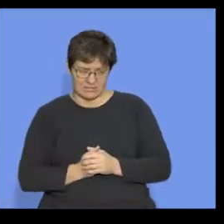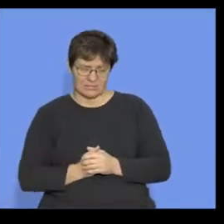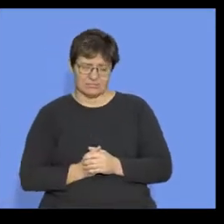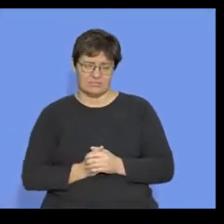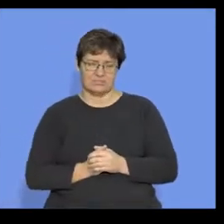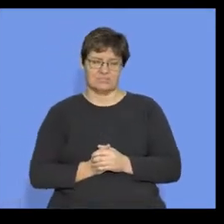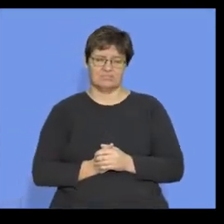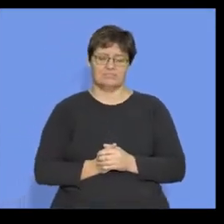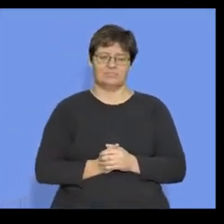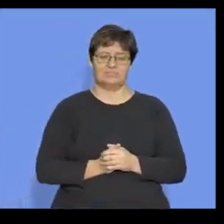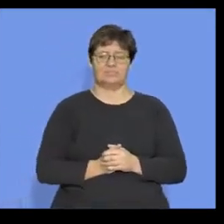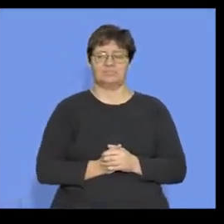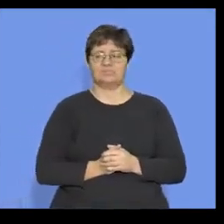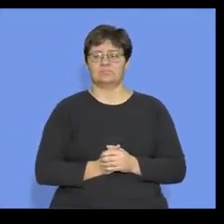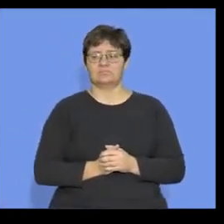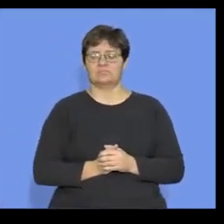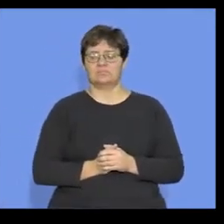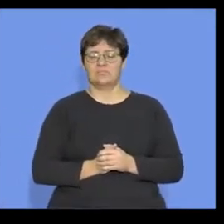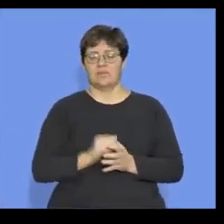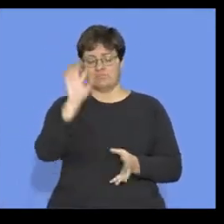last one, which is 9 digits,